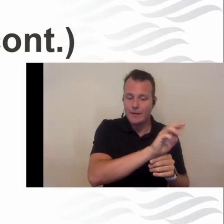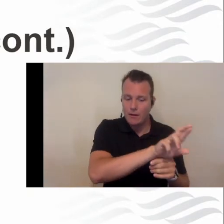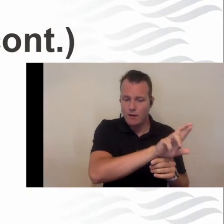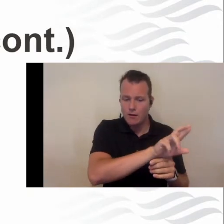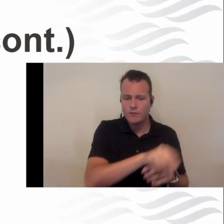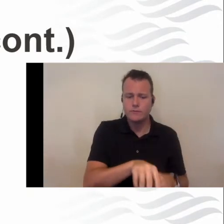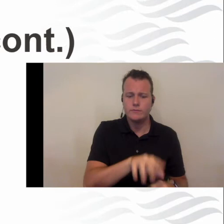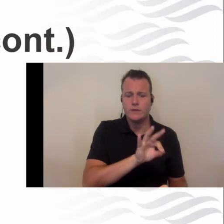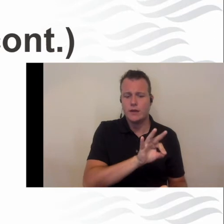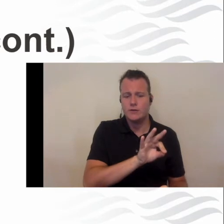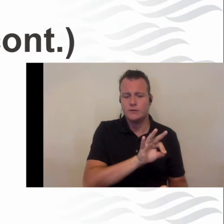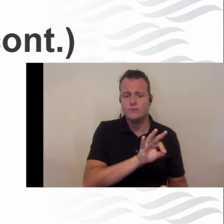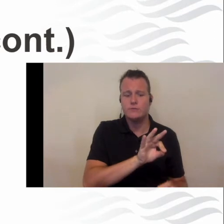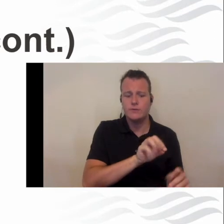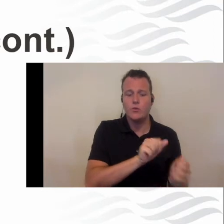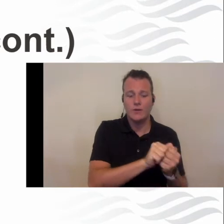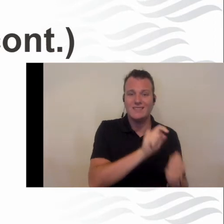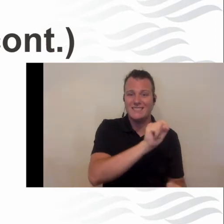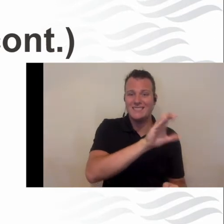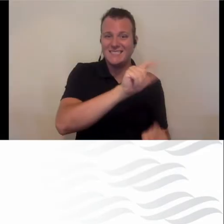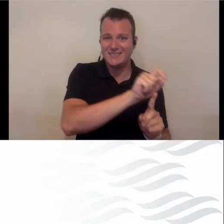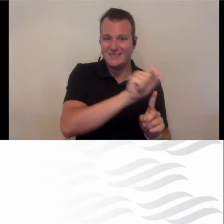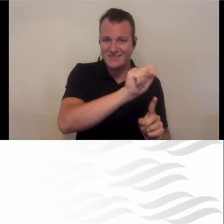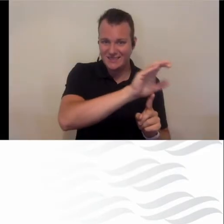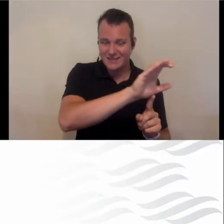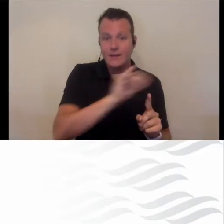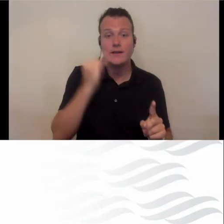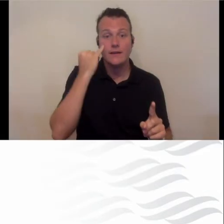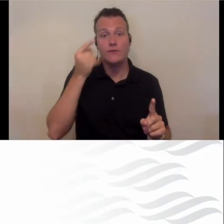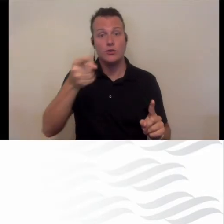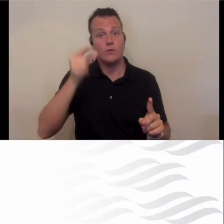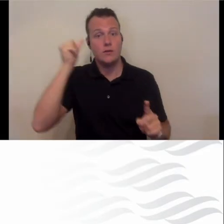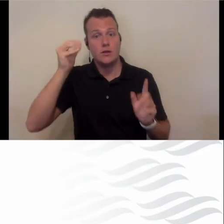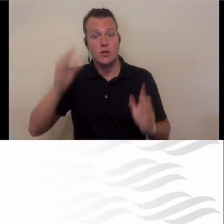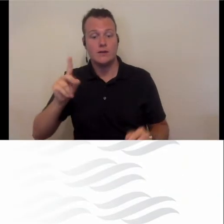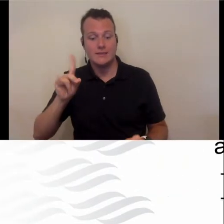if you did the interpretation and report, you would bill it with